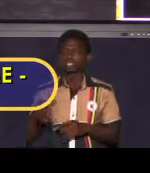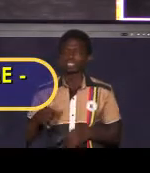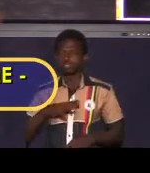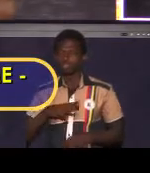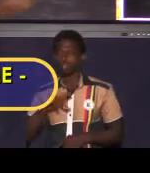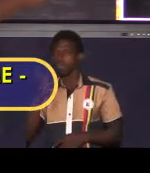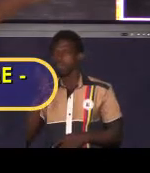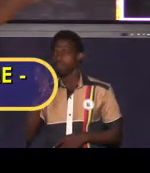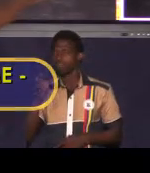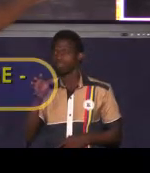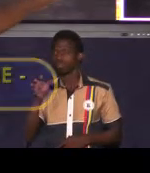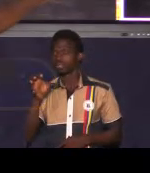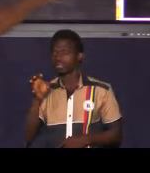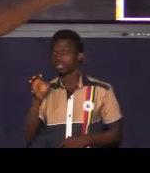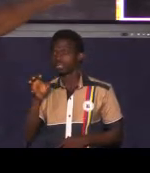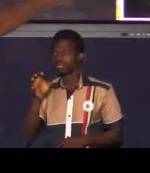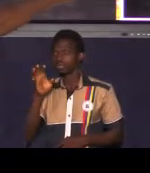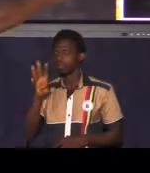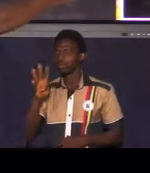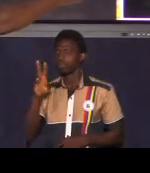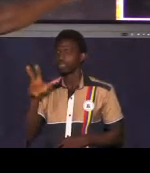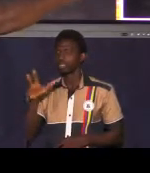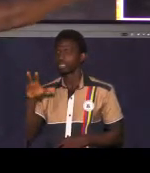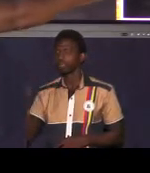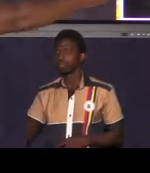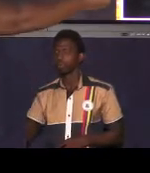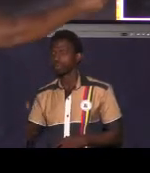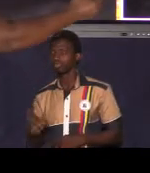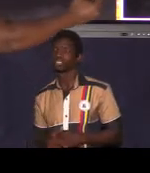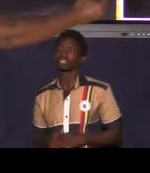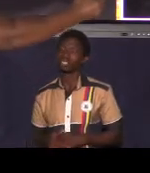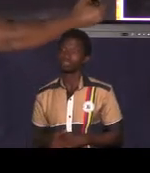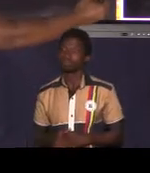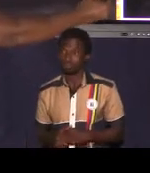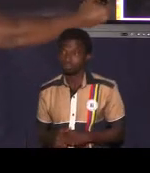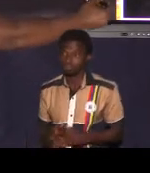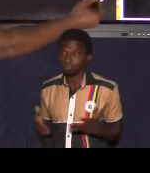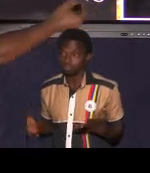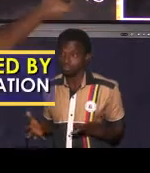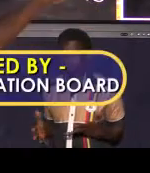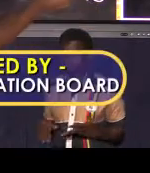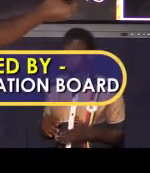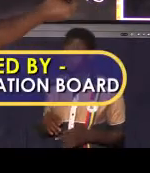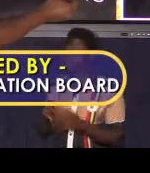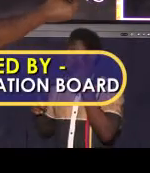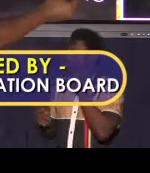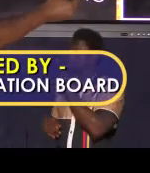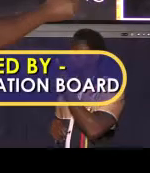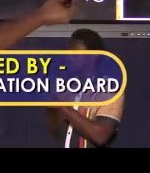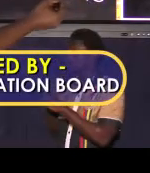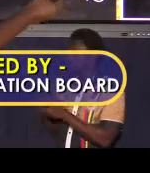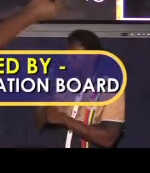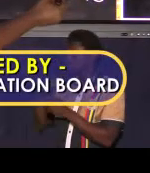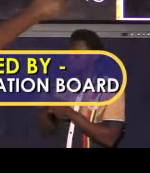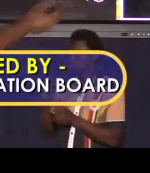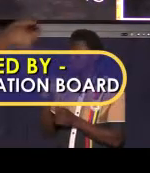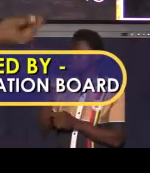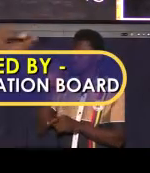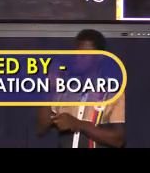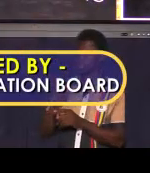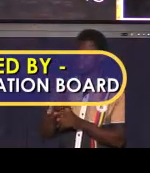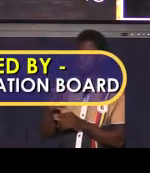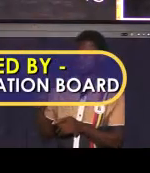Whether you say 43 hundredths, write your place value unit, tenth, 100, and put 43 there. And then you remember that there will be a decimal point here and